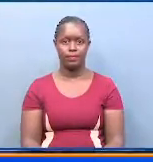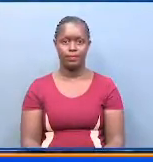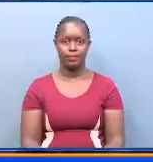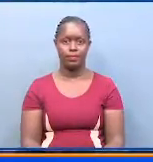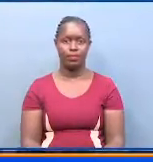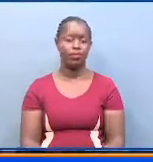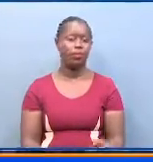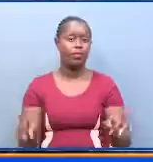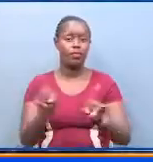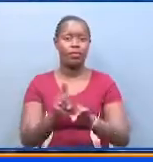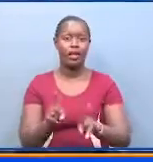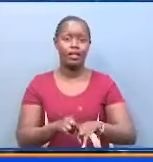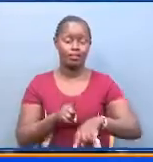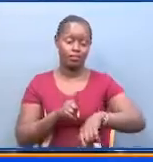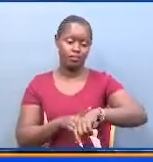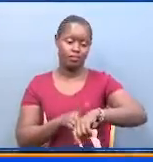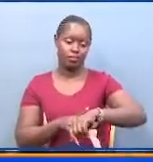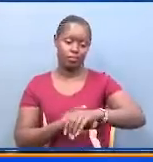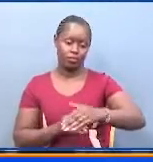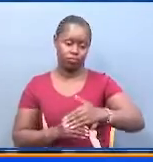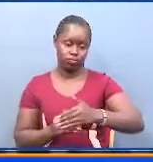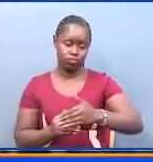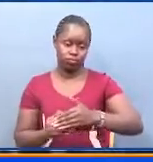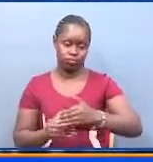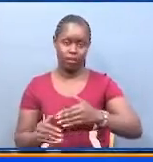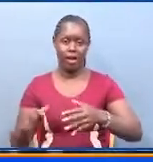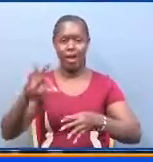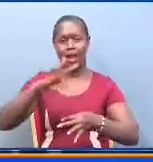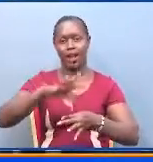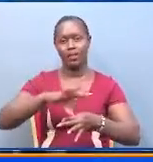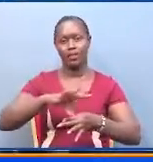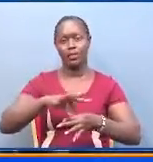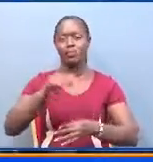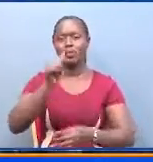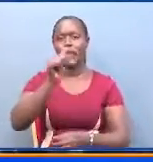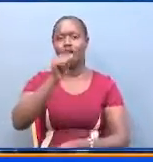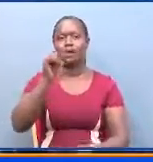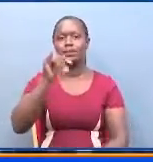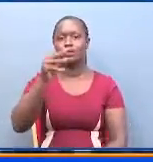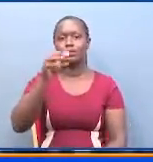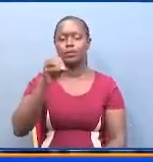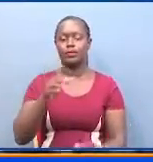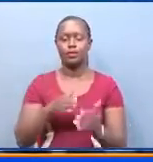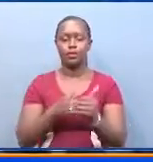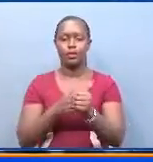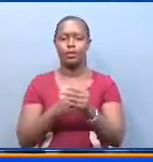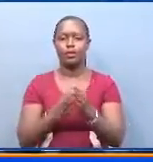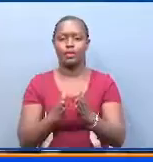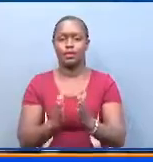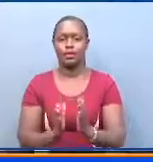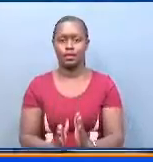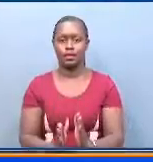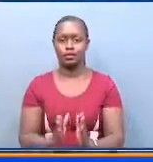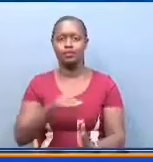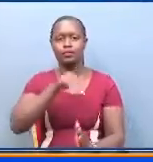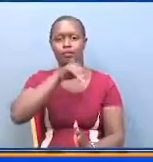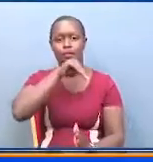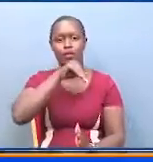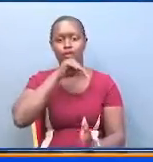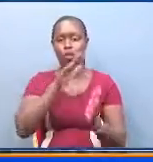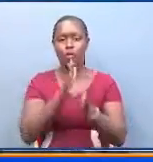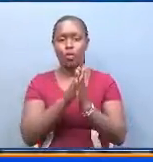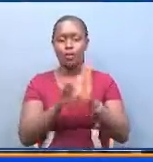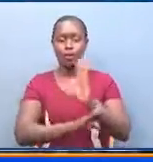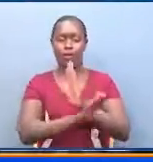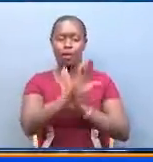As the clock ticks towards August 9th general election, Azimio la Umoja One Kenya coalition presidential candidate Raila Odinga and his